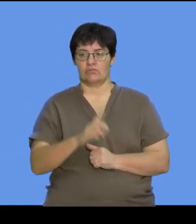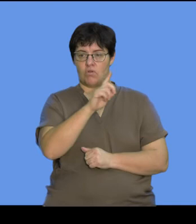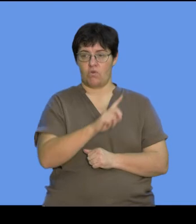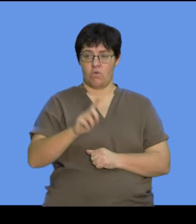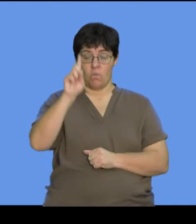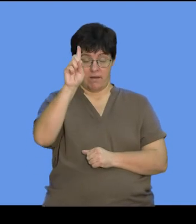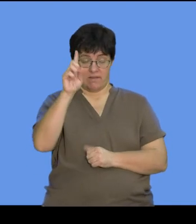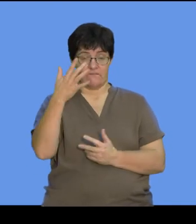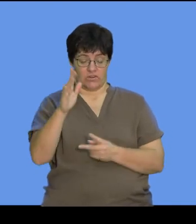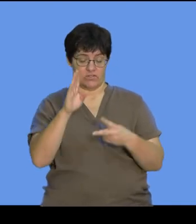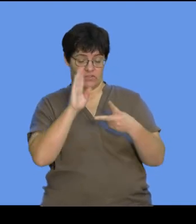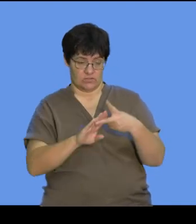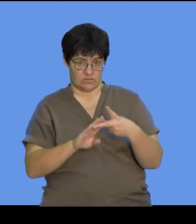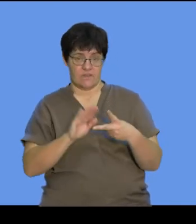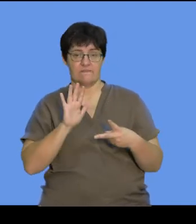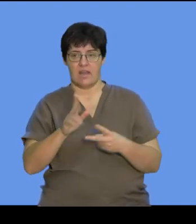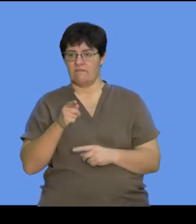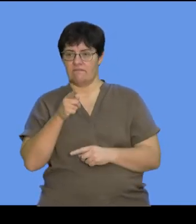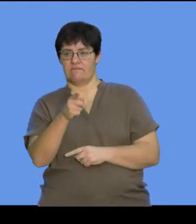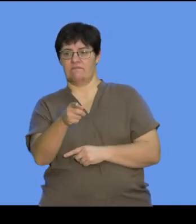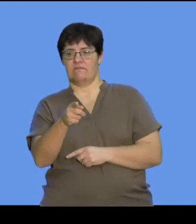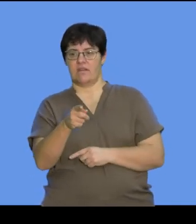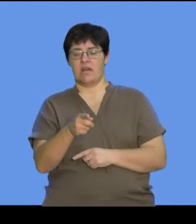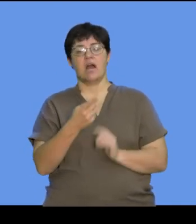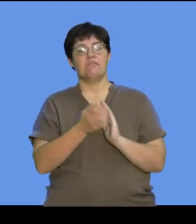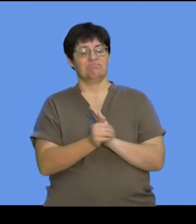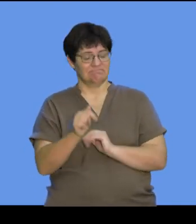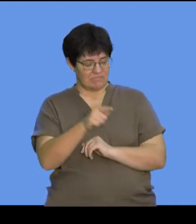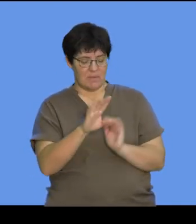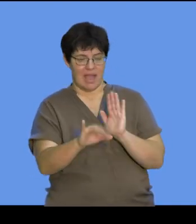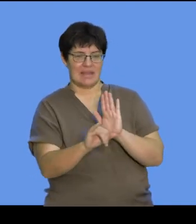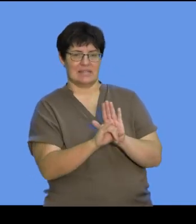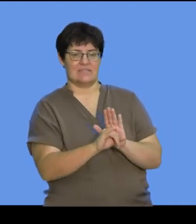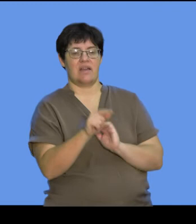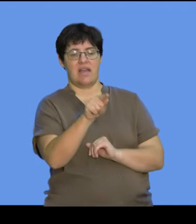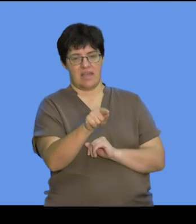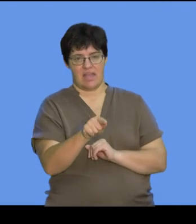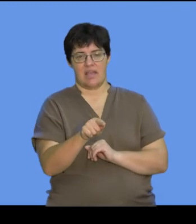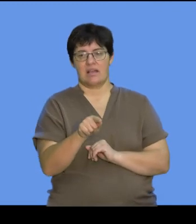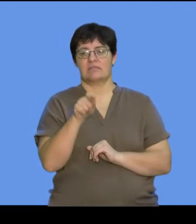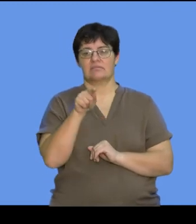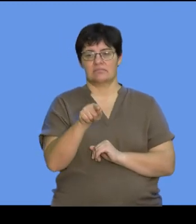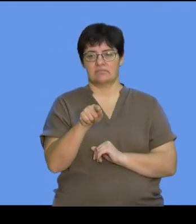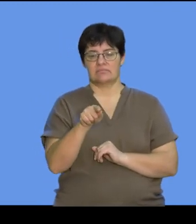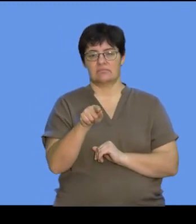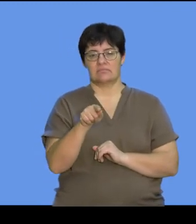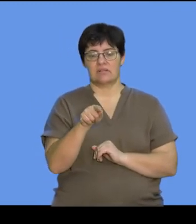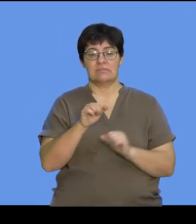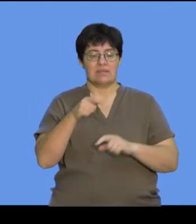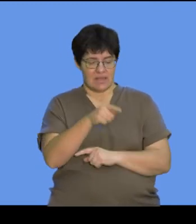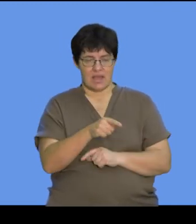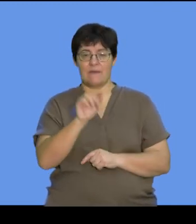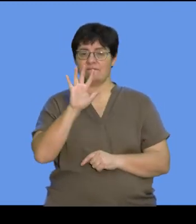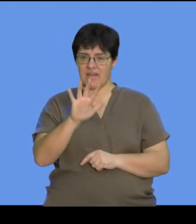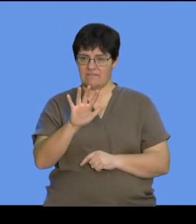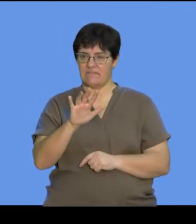was number 5, and I think it's specifically pointing to the skill of you being able to identify the type of nitrogenous base.